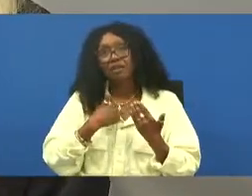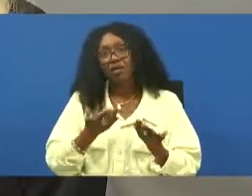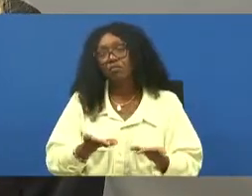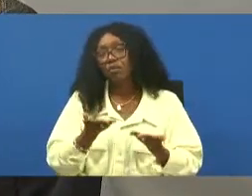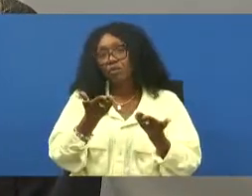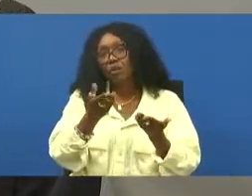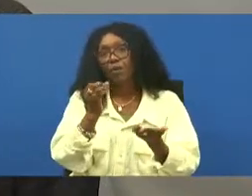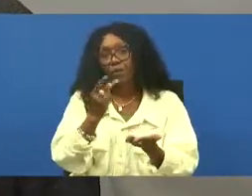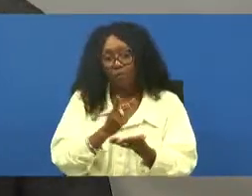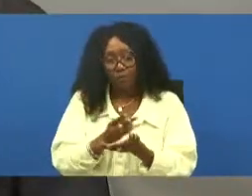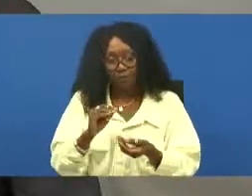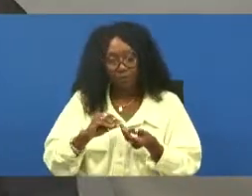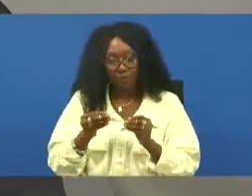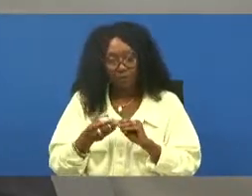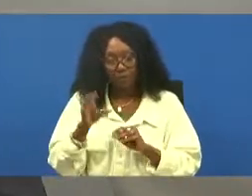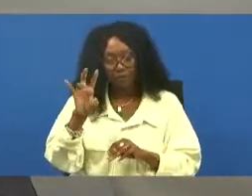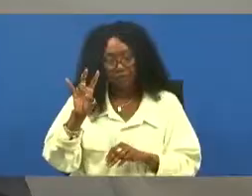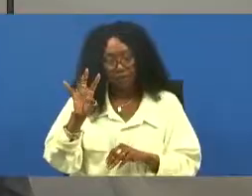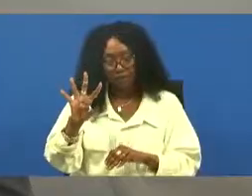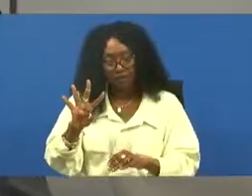approve item number 74.